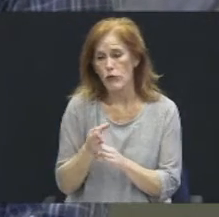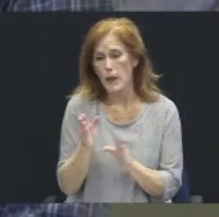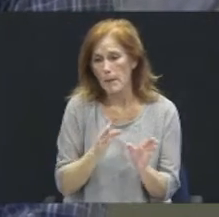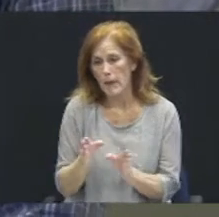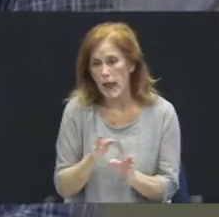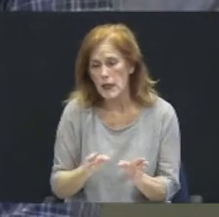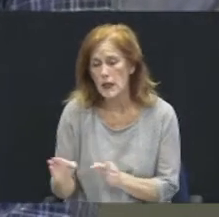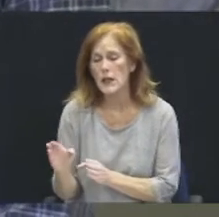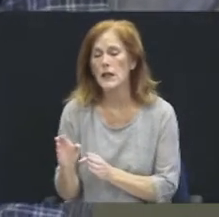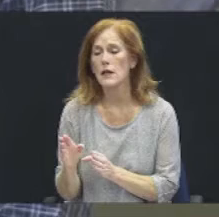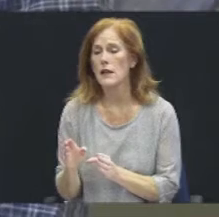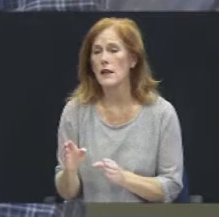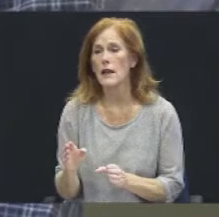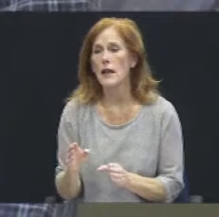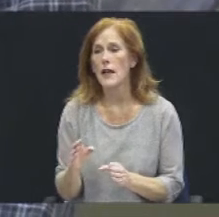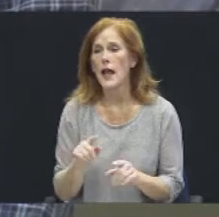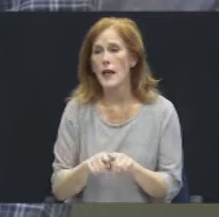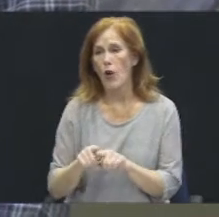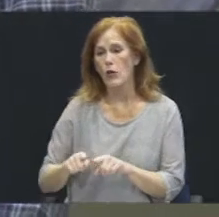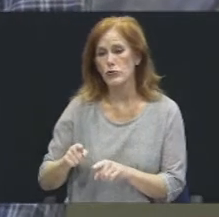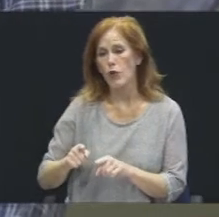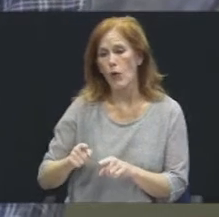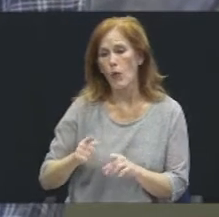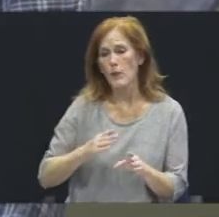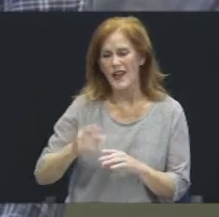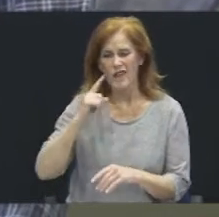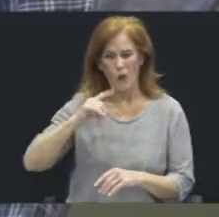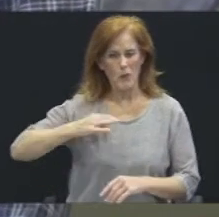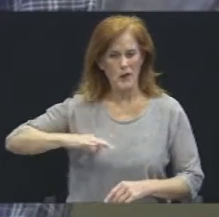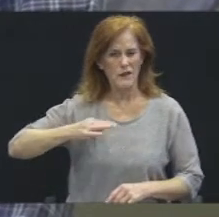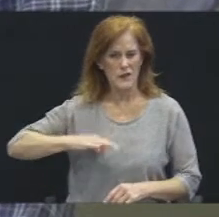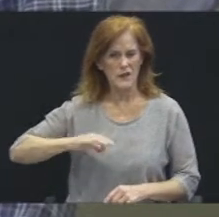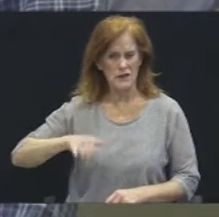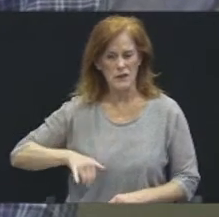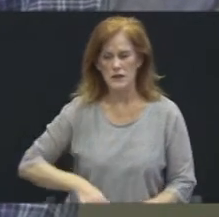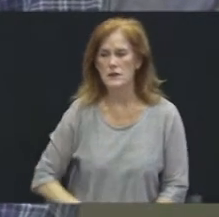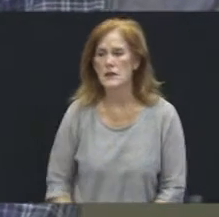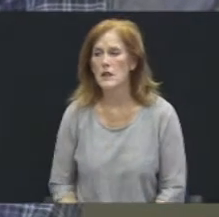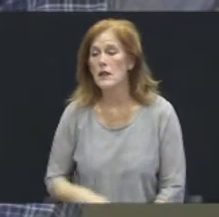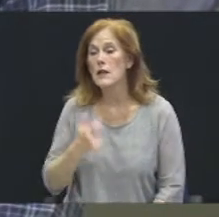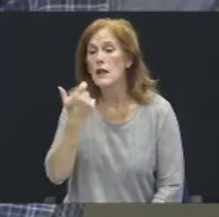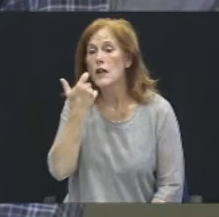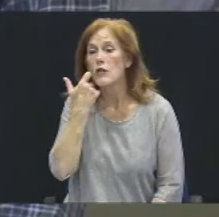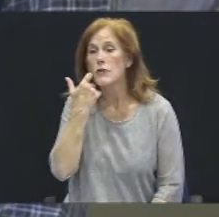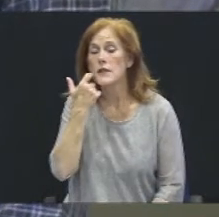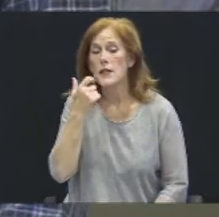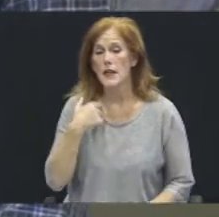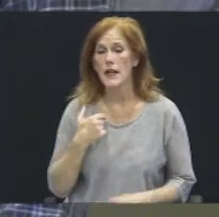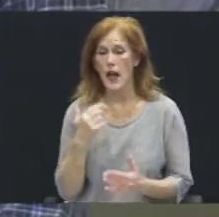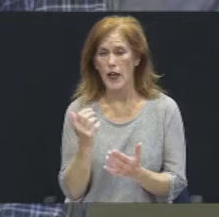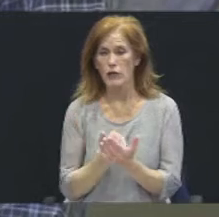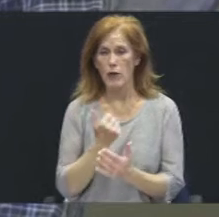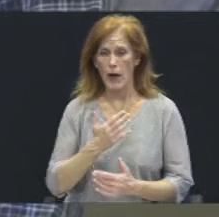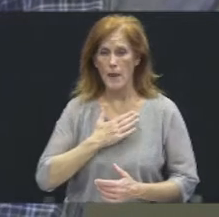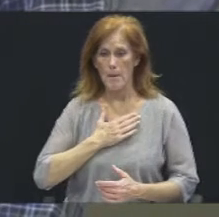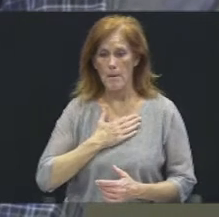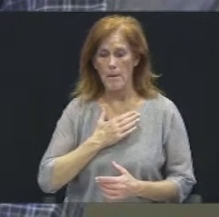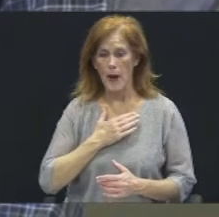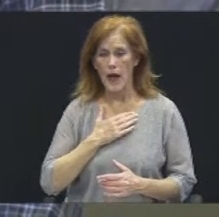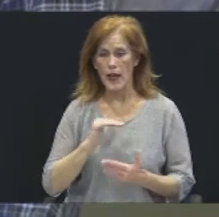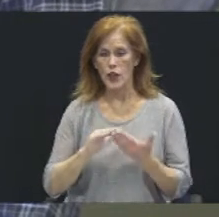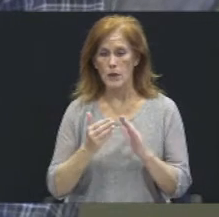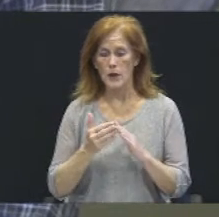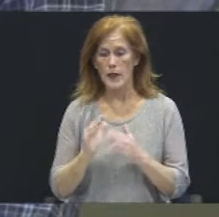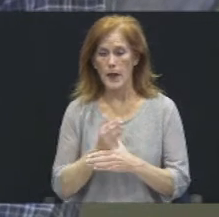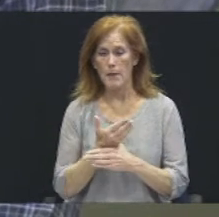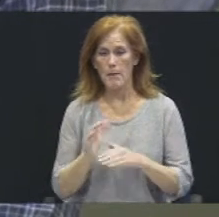planning, and benefits planning as well. Just recently, I acquired my Community